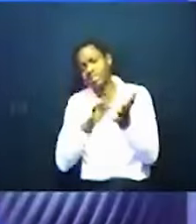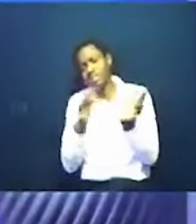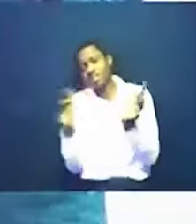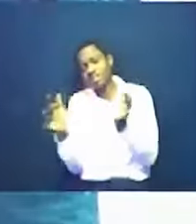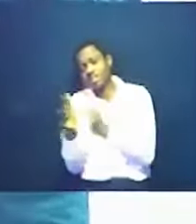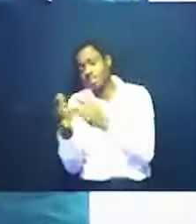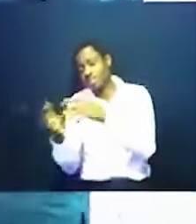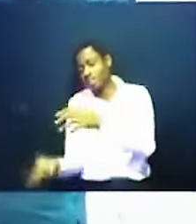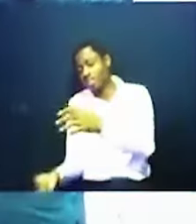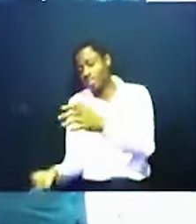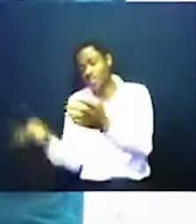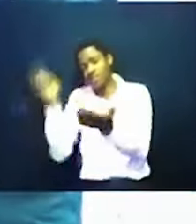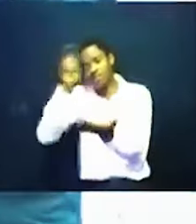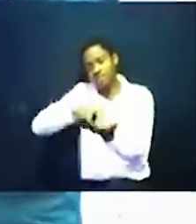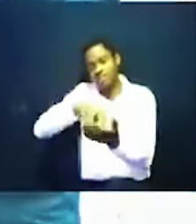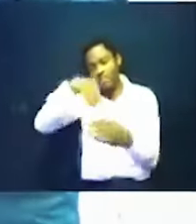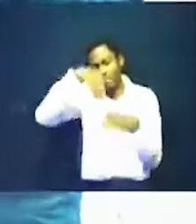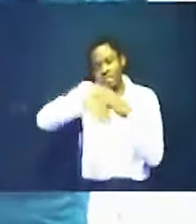witness.